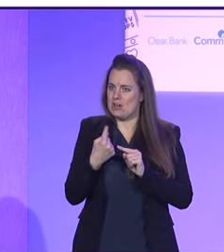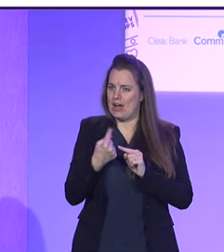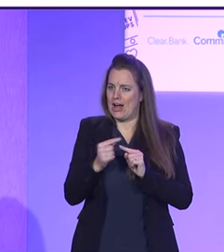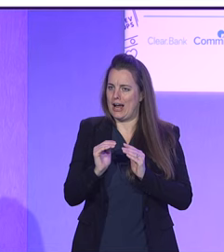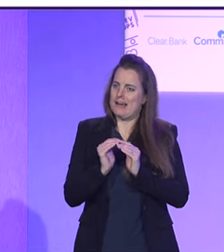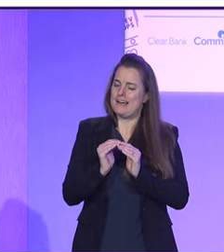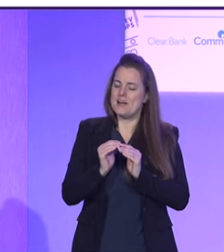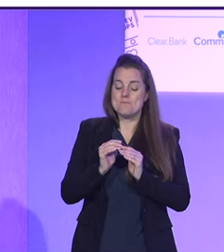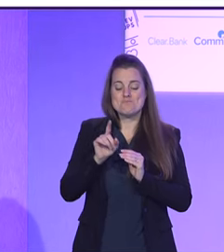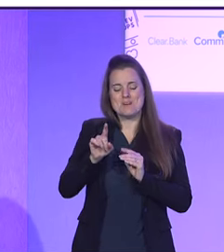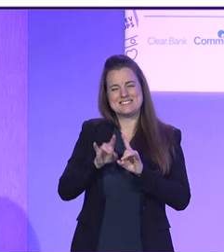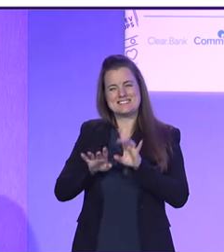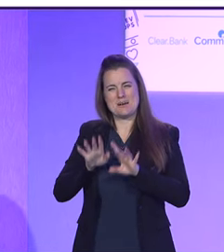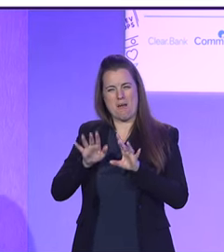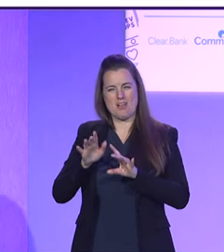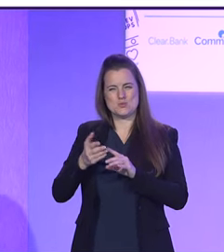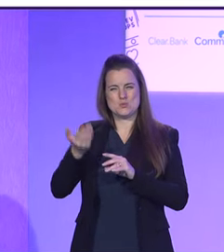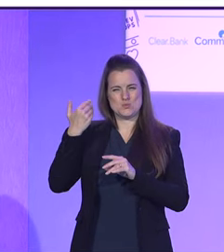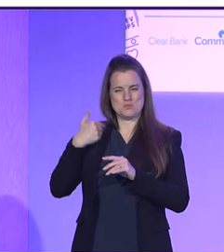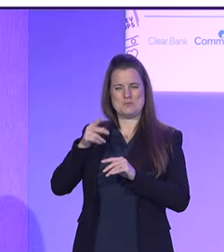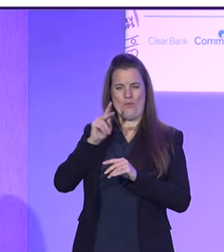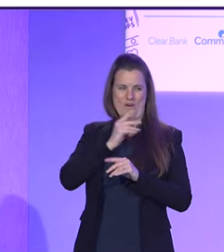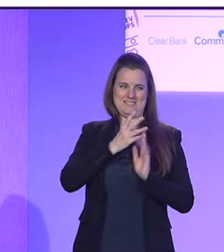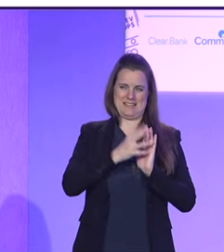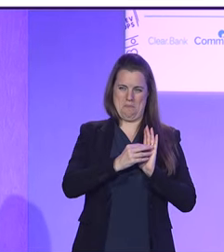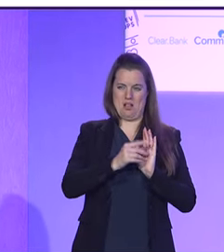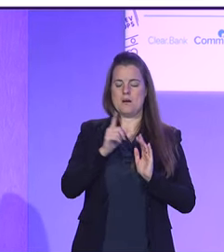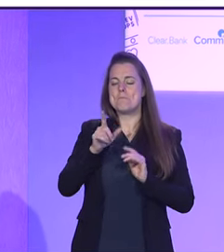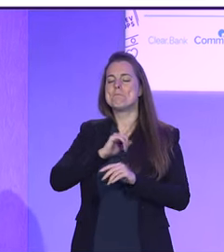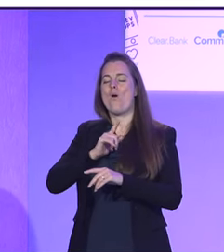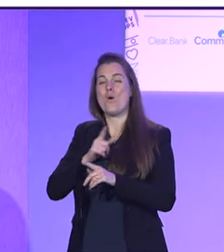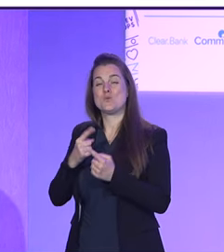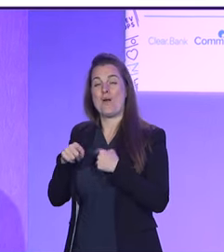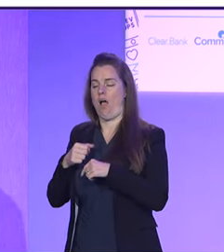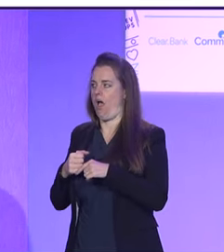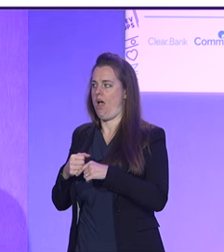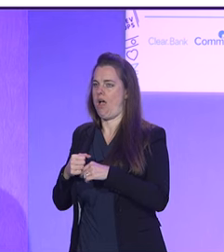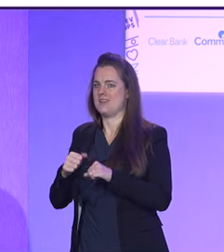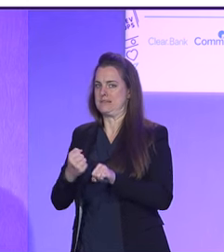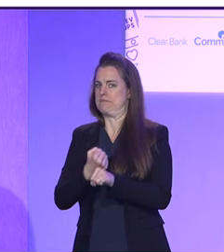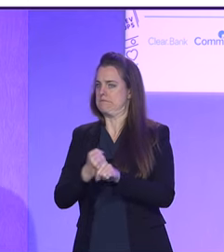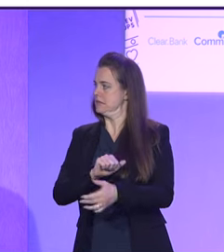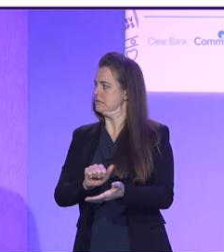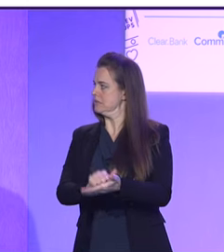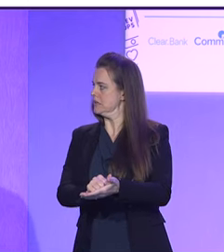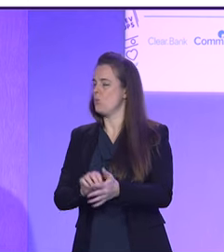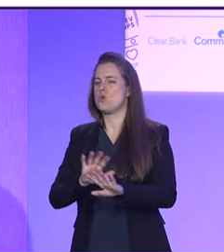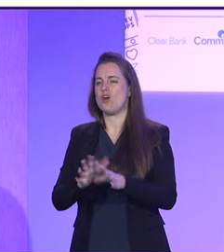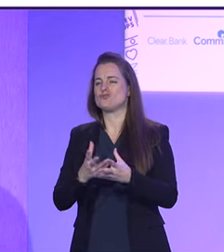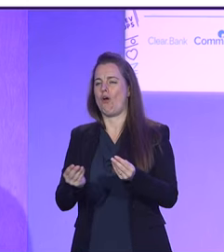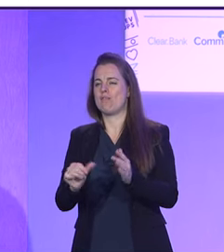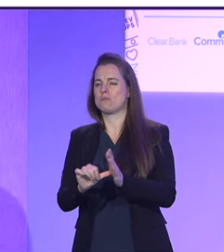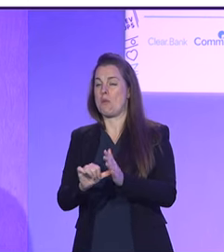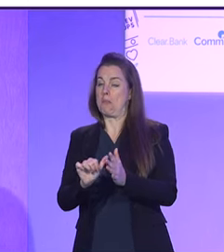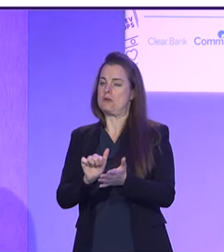is similar to the archetype we saw before, that because we're not addressing the problem correctly or like, you know, like